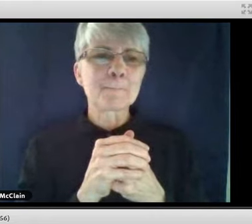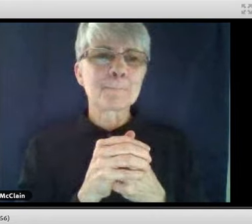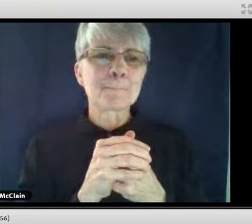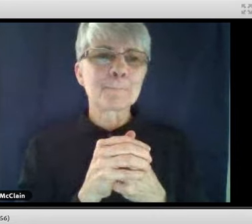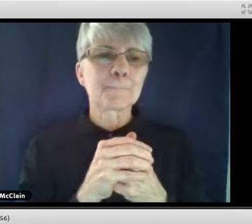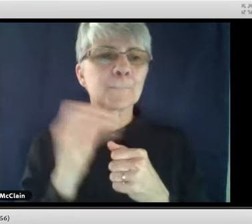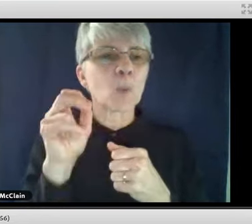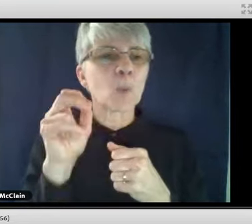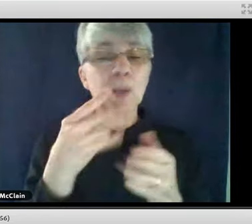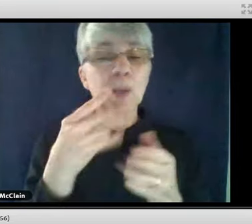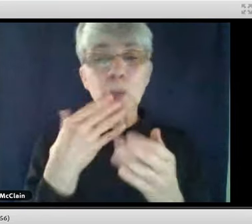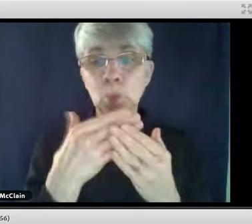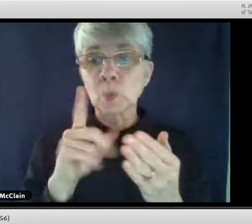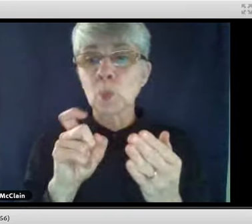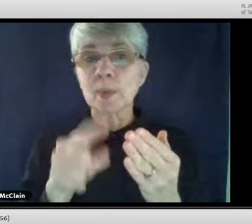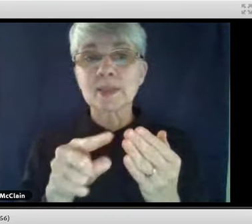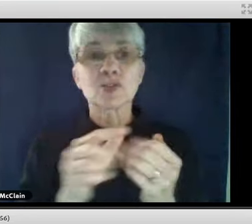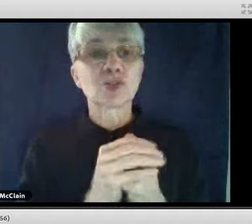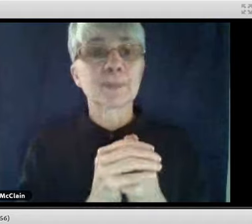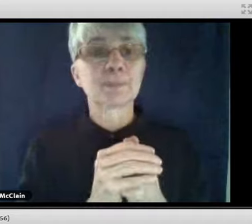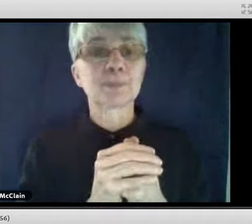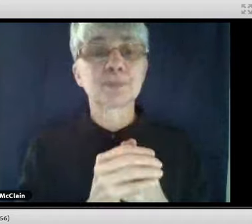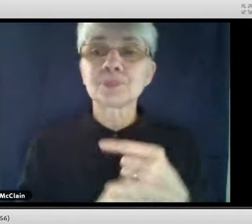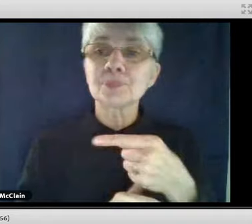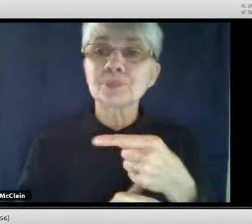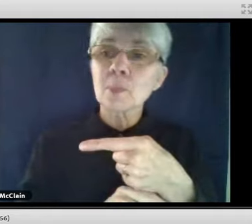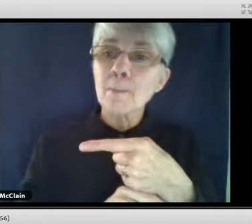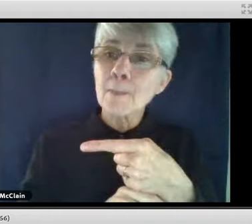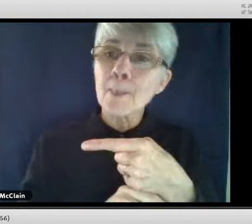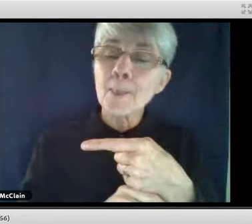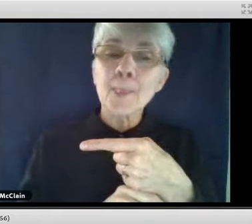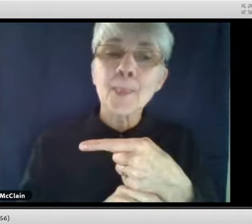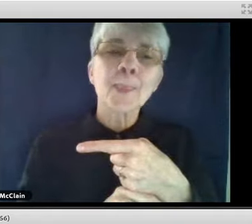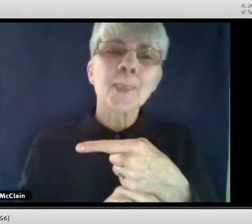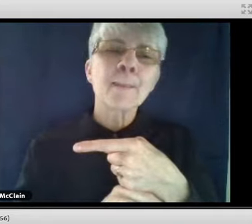Okay. Good question. Okay. So